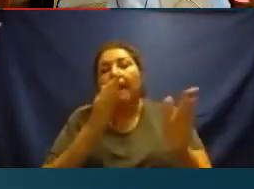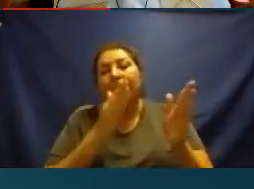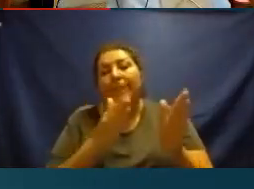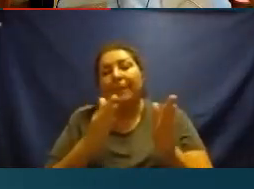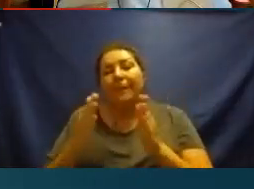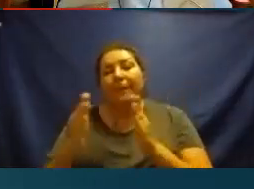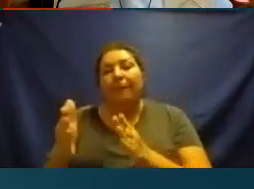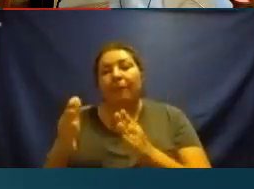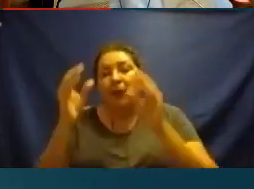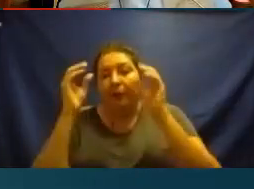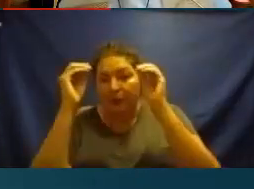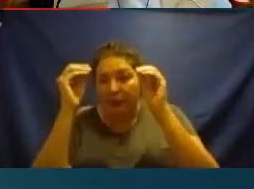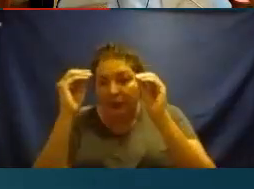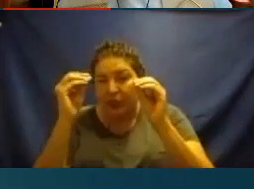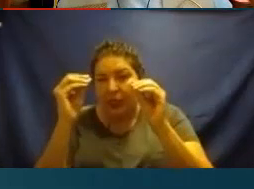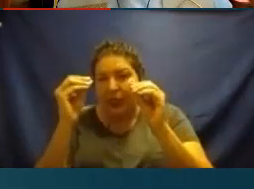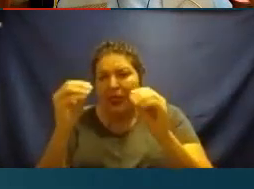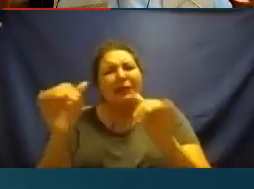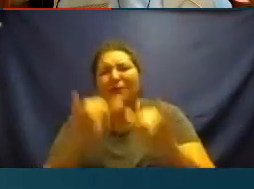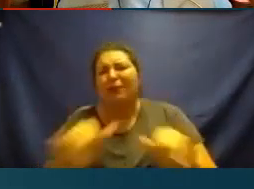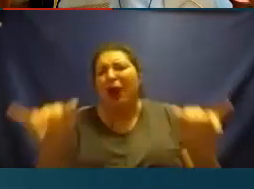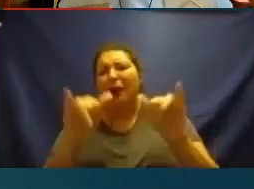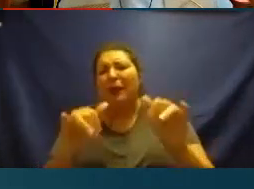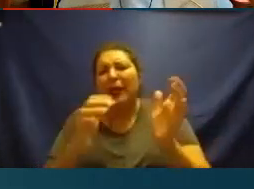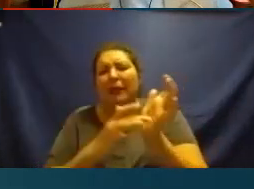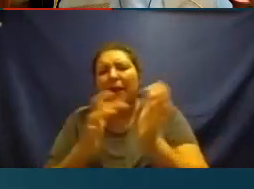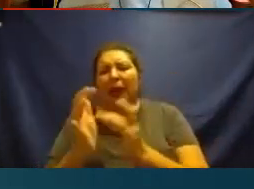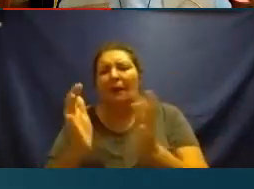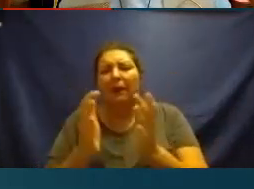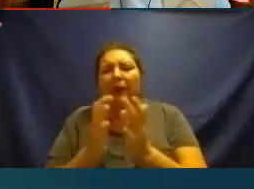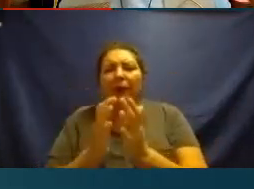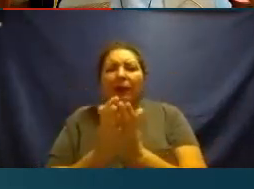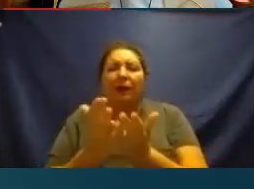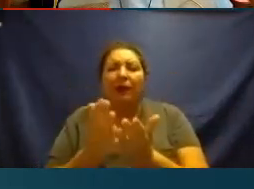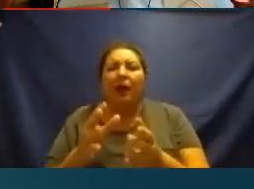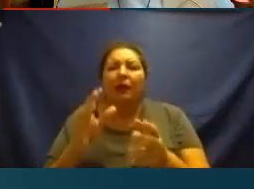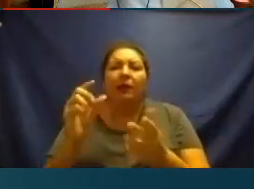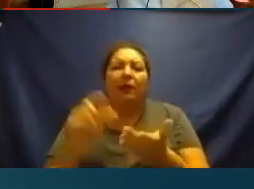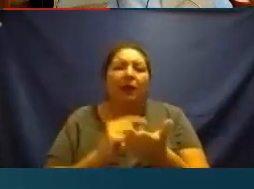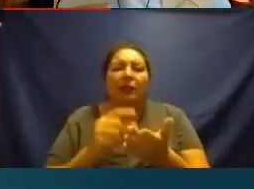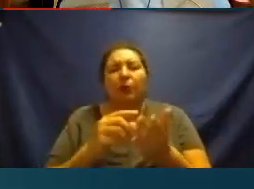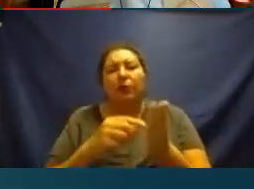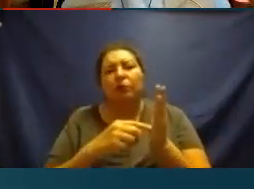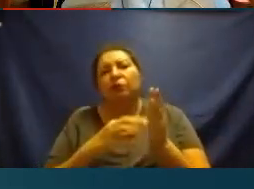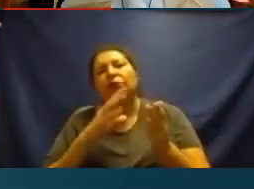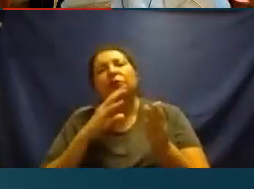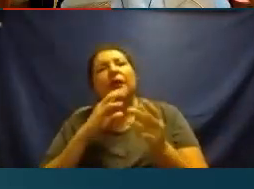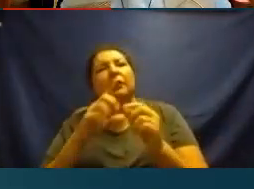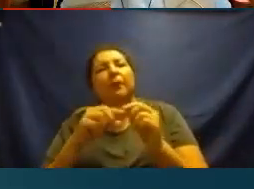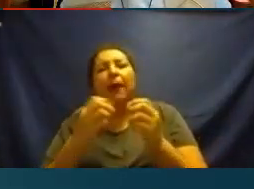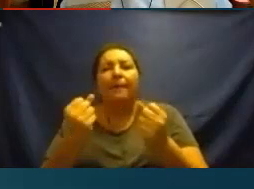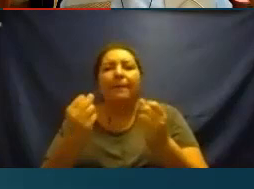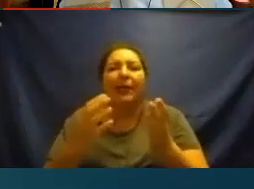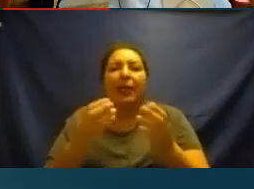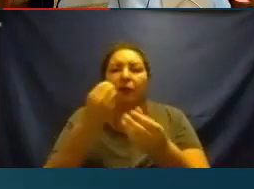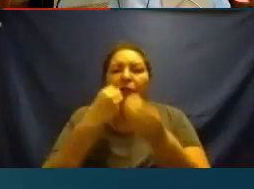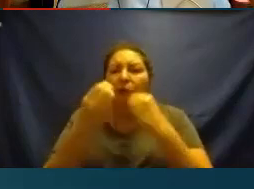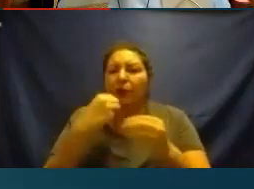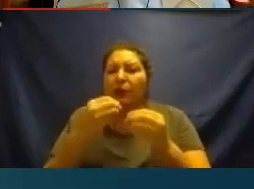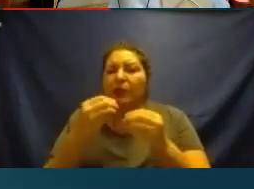common in the Bible. The gospel records many meals that Jesus had with a variety of people. Every time there